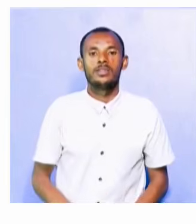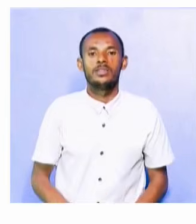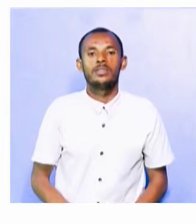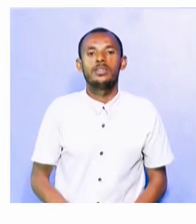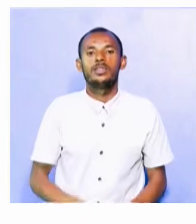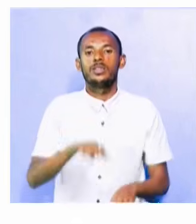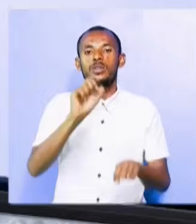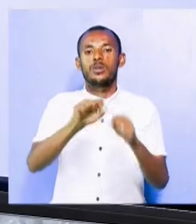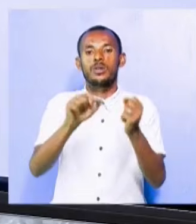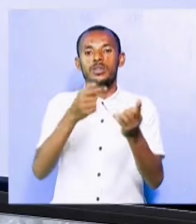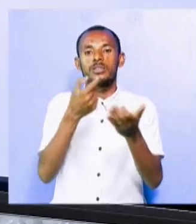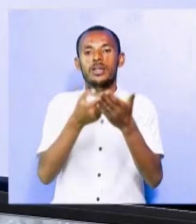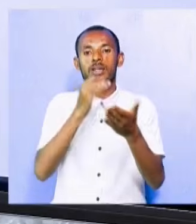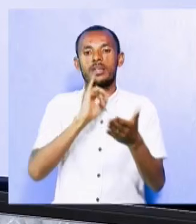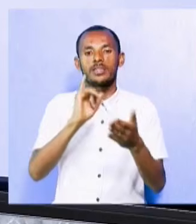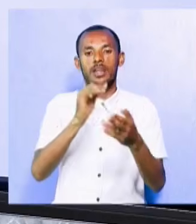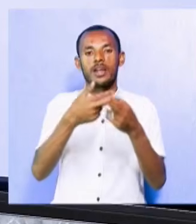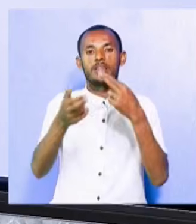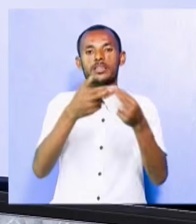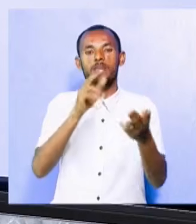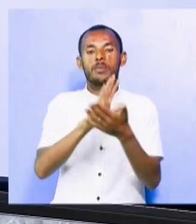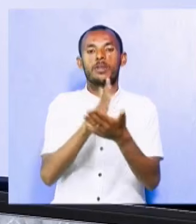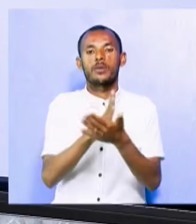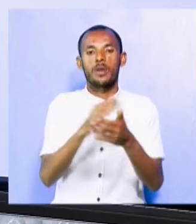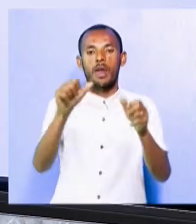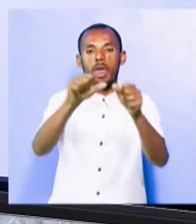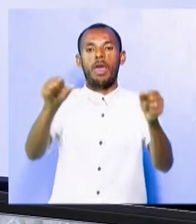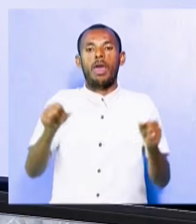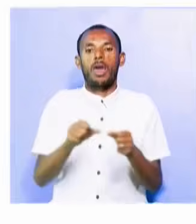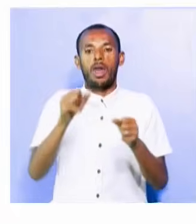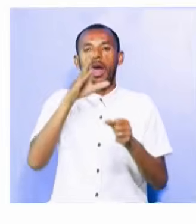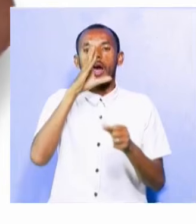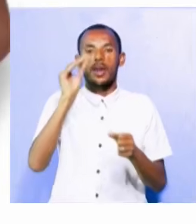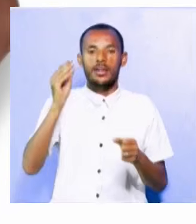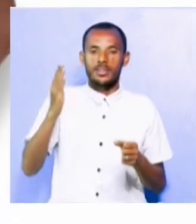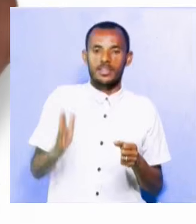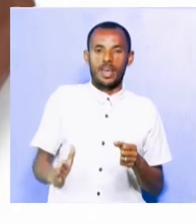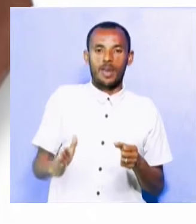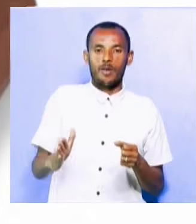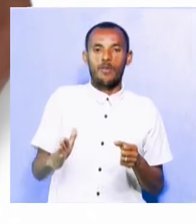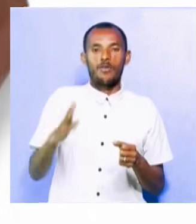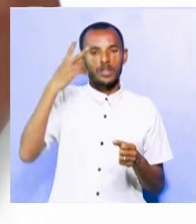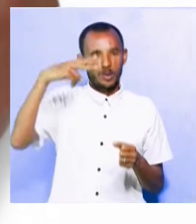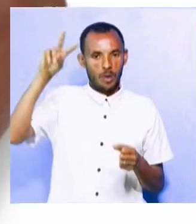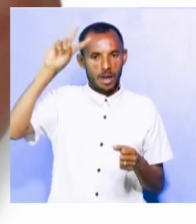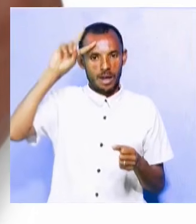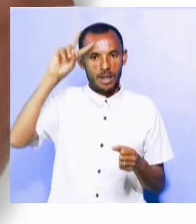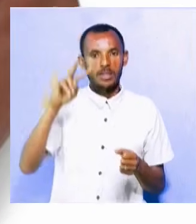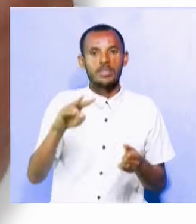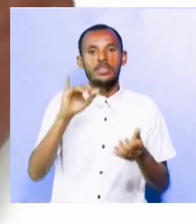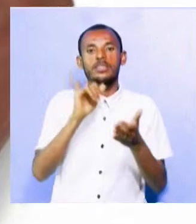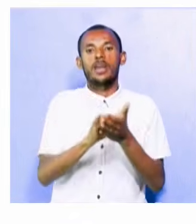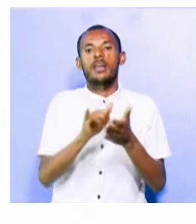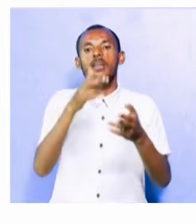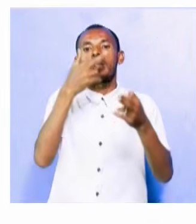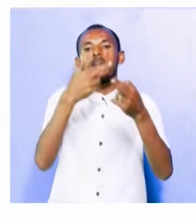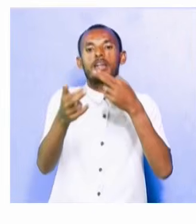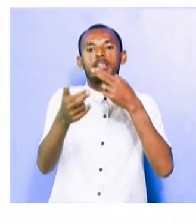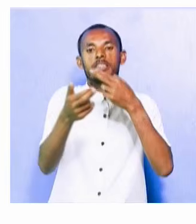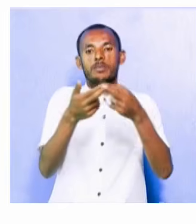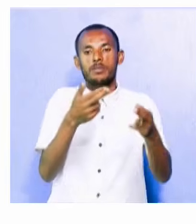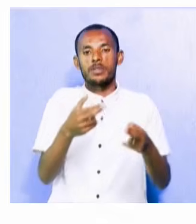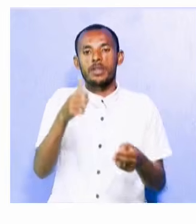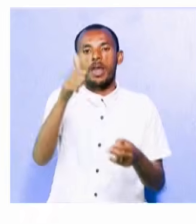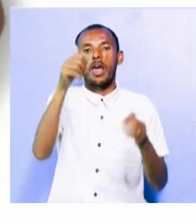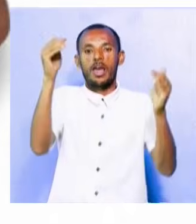there is a relationship between the area and the side of a square. So that relationship is a